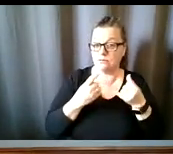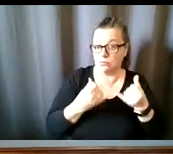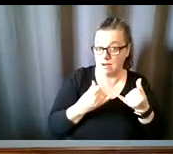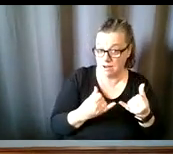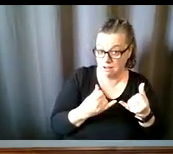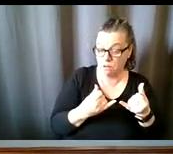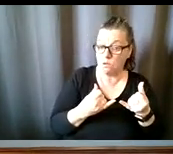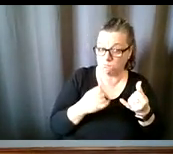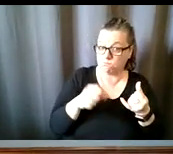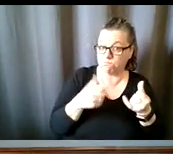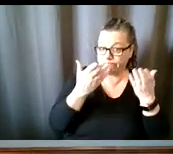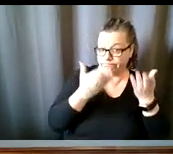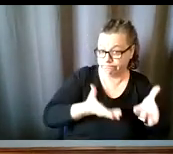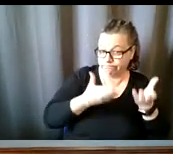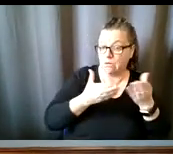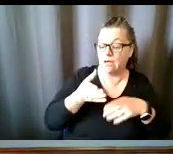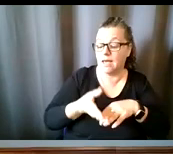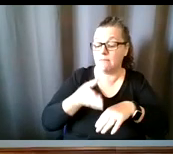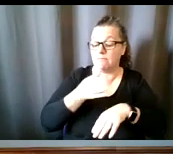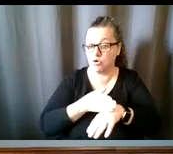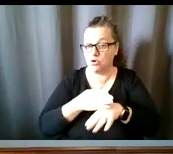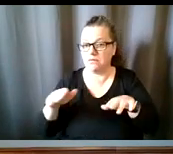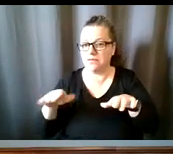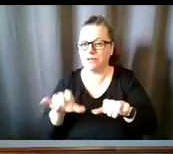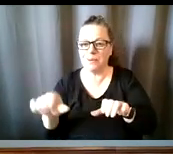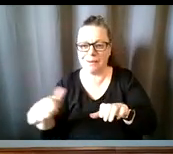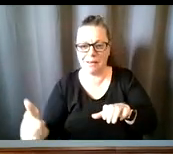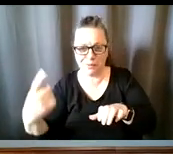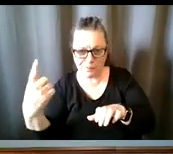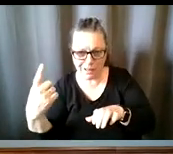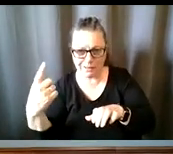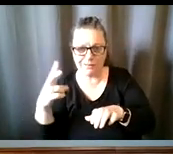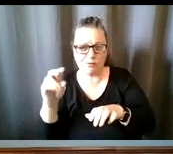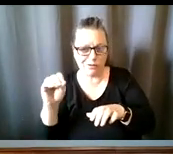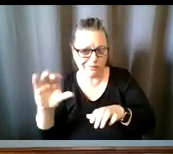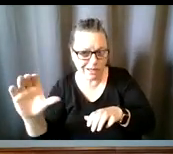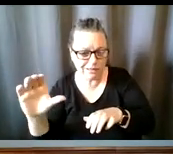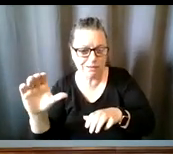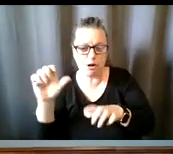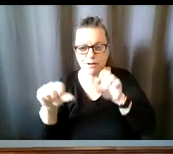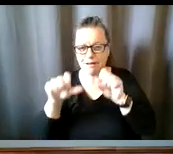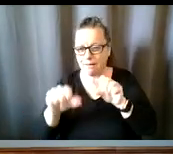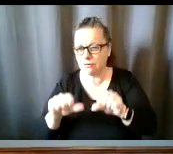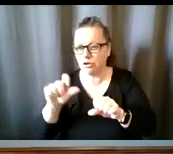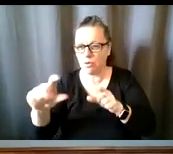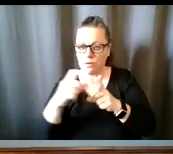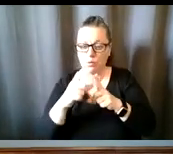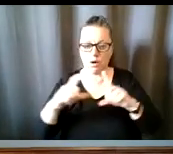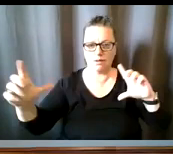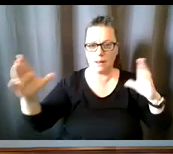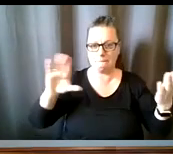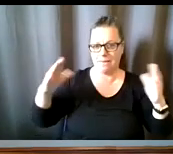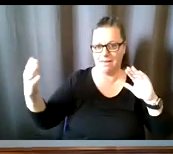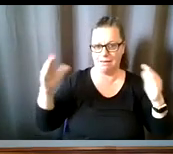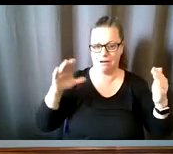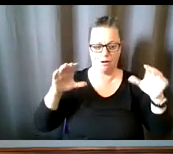then after you finish the improvement, you can do another voice of the customer, follow back up, and then capture those words. And you can compare side by side those